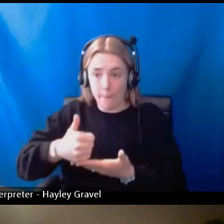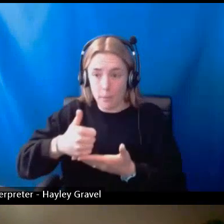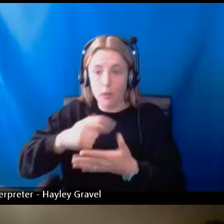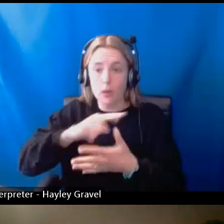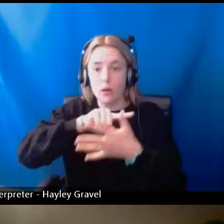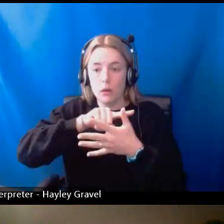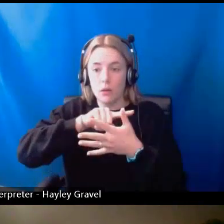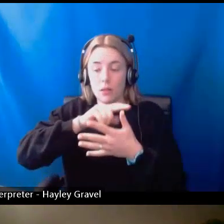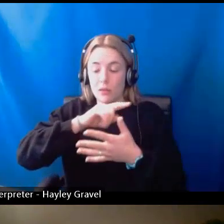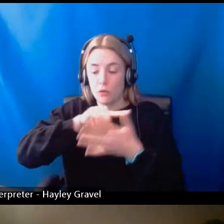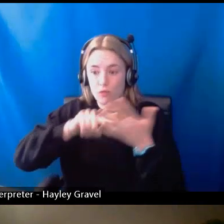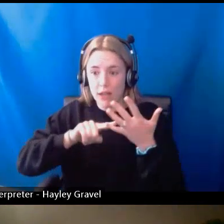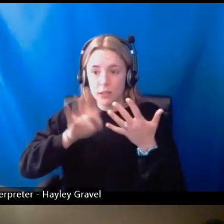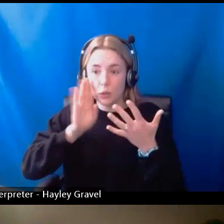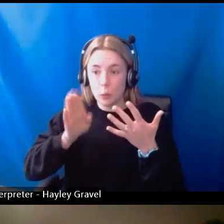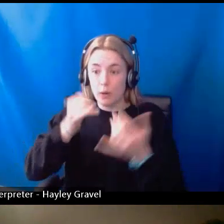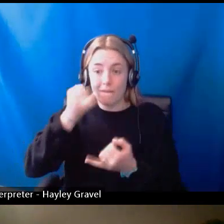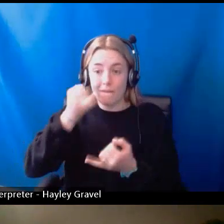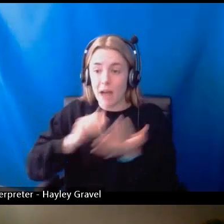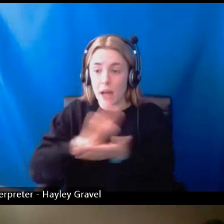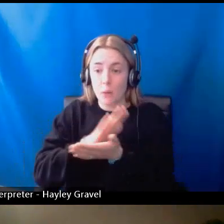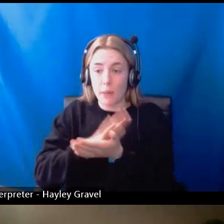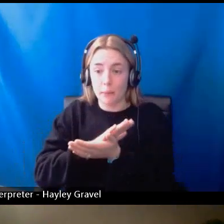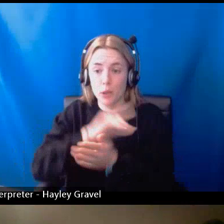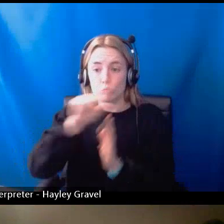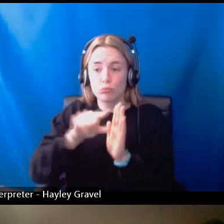Any clarifying questions for me?